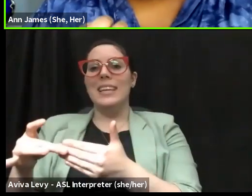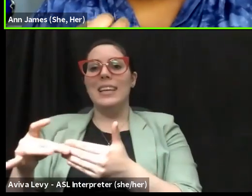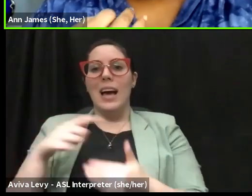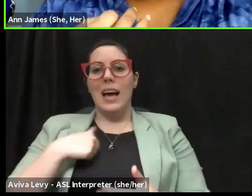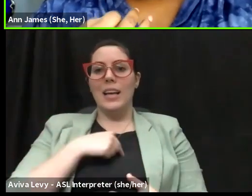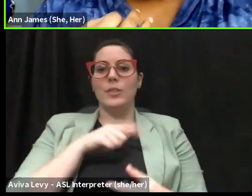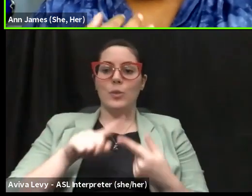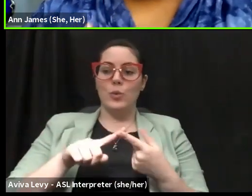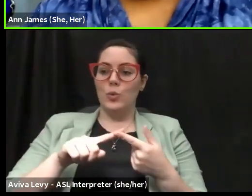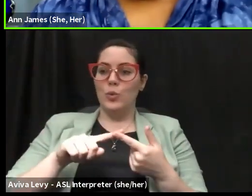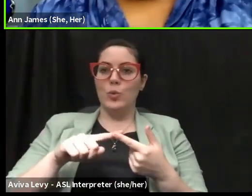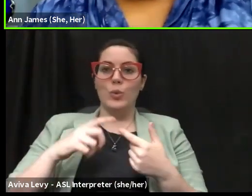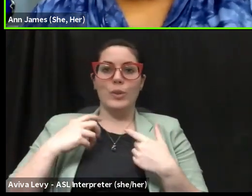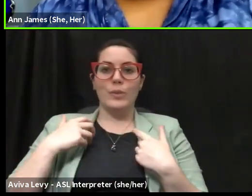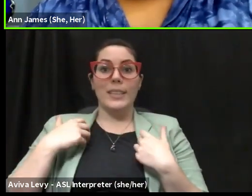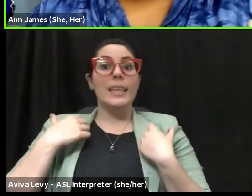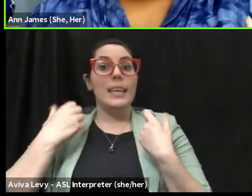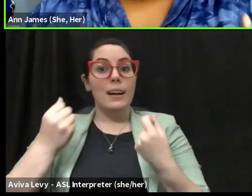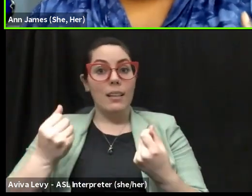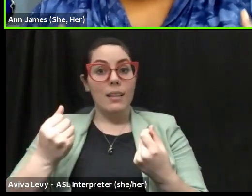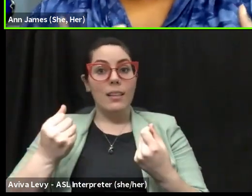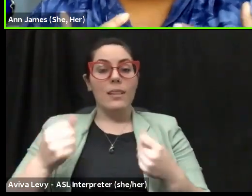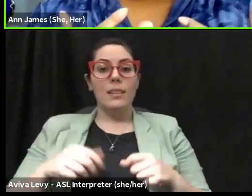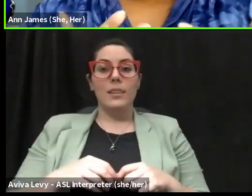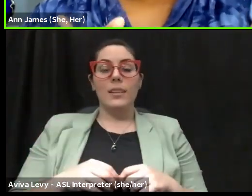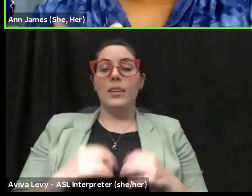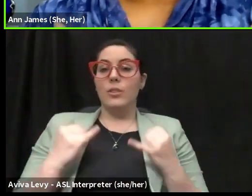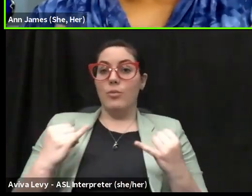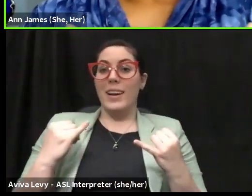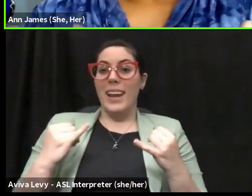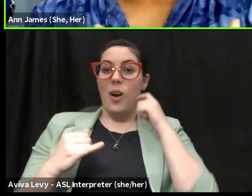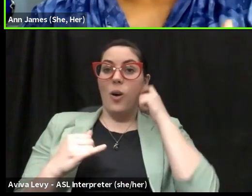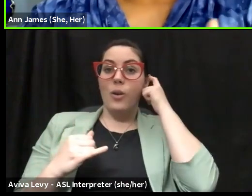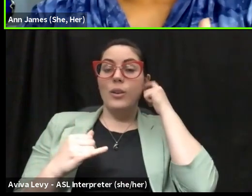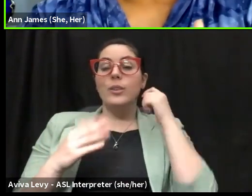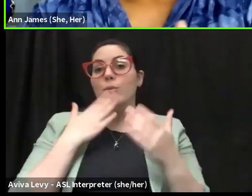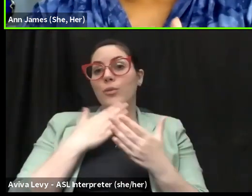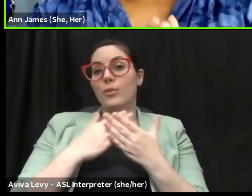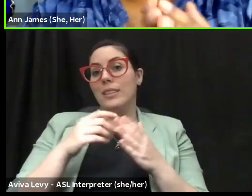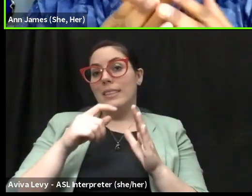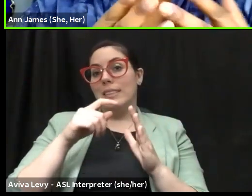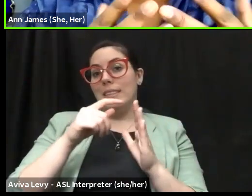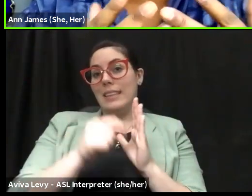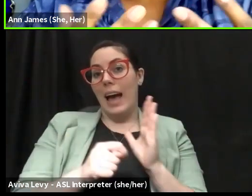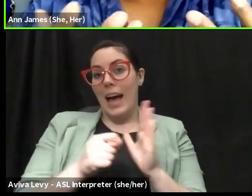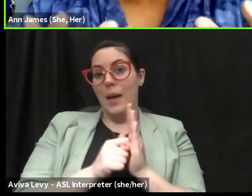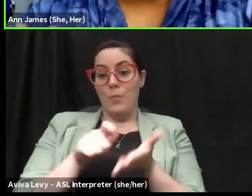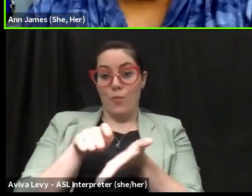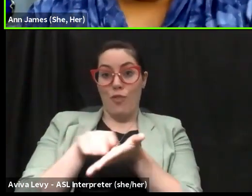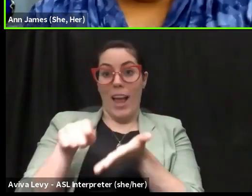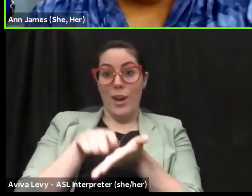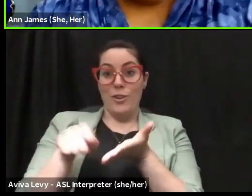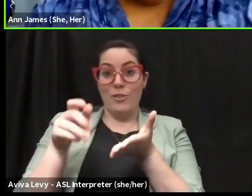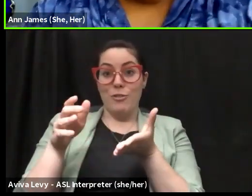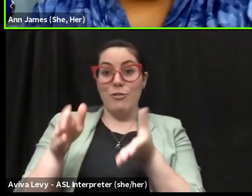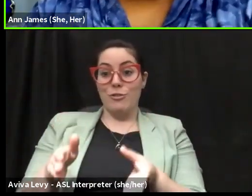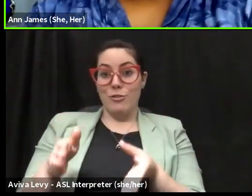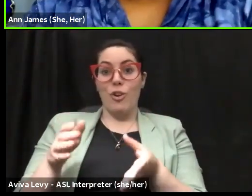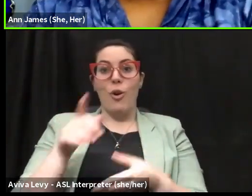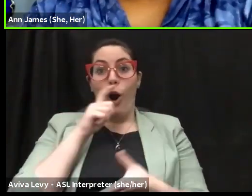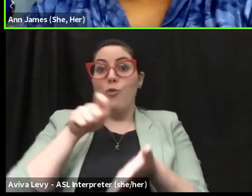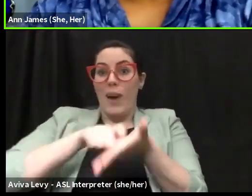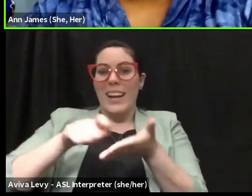And this is a time where writers are writing. I can feel them writing.